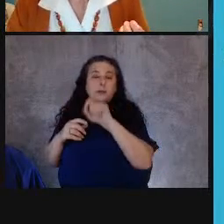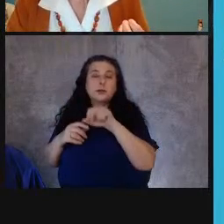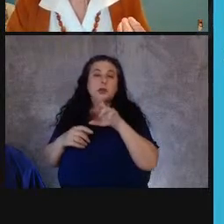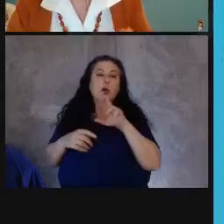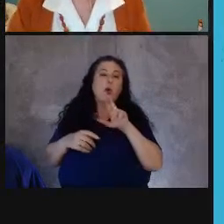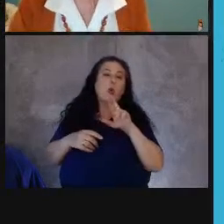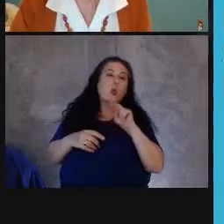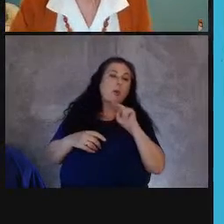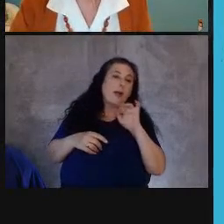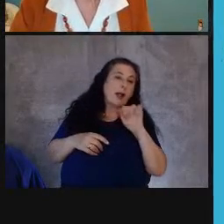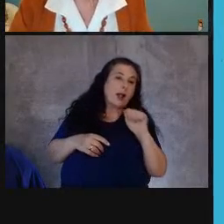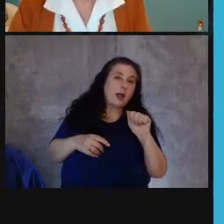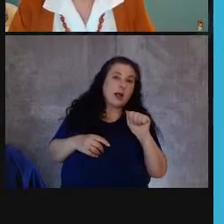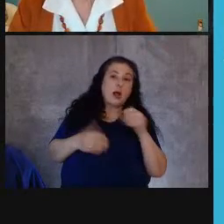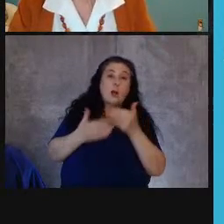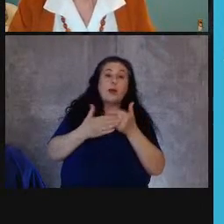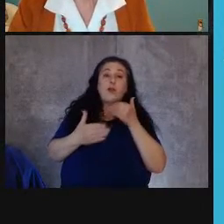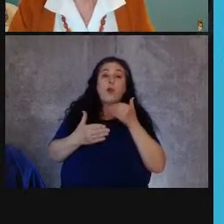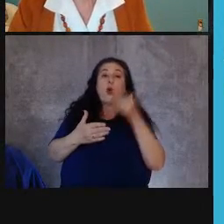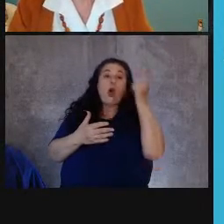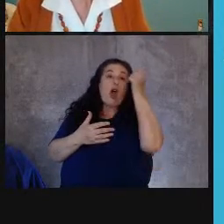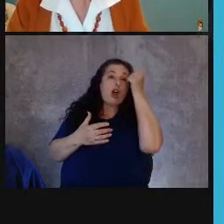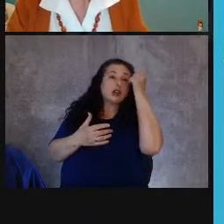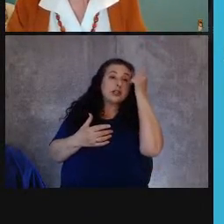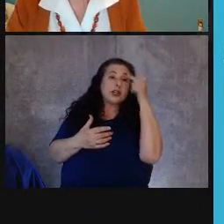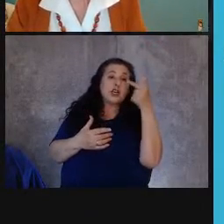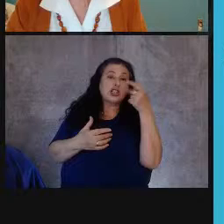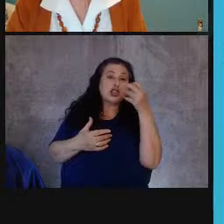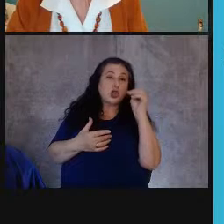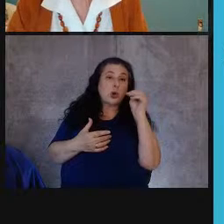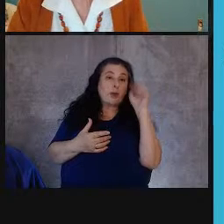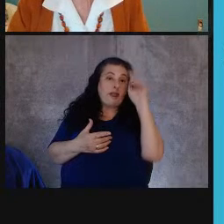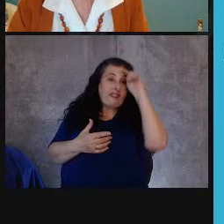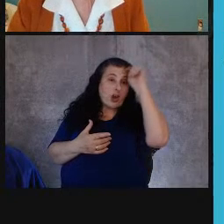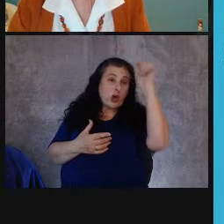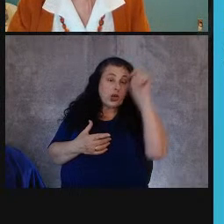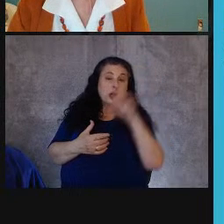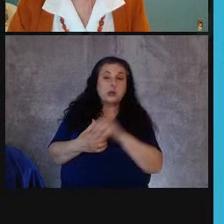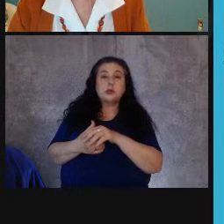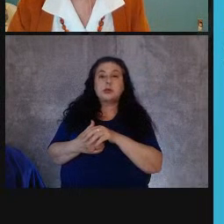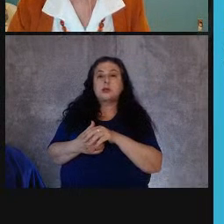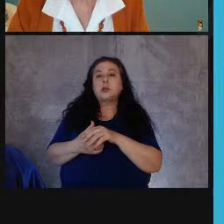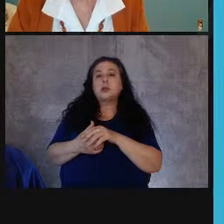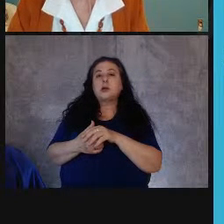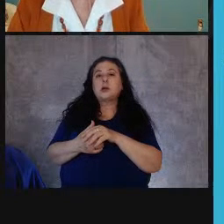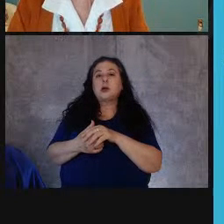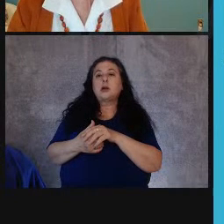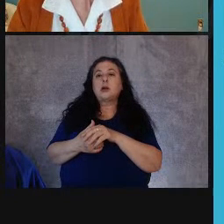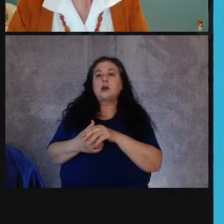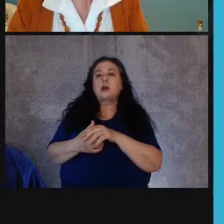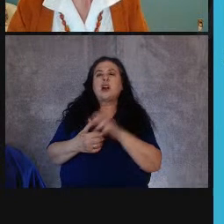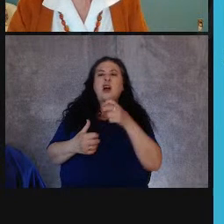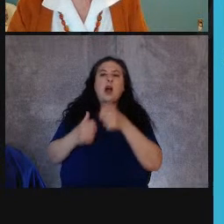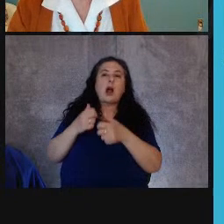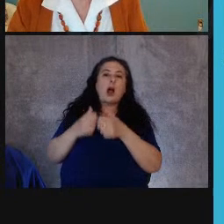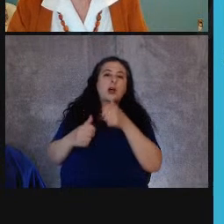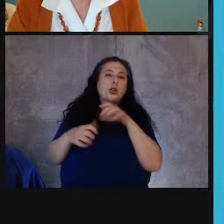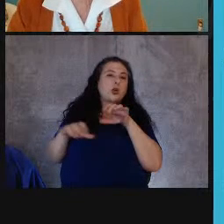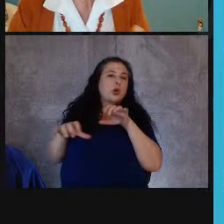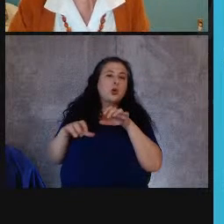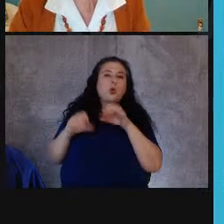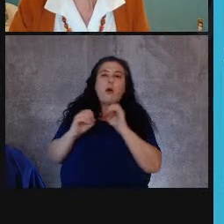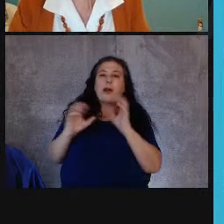Before the germ theory, and I'm going to talk about the germ theory in a minute, it was hard to do